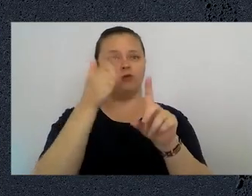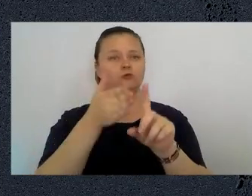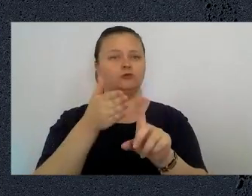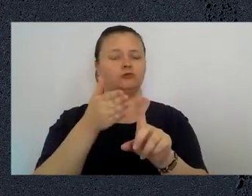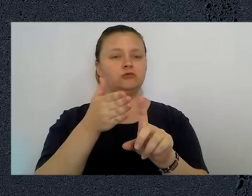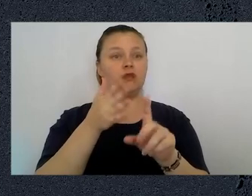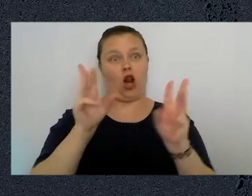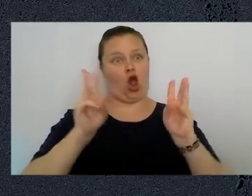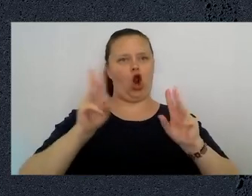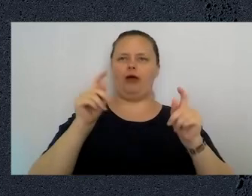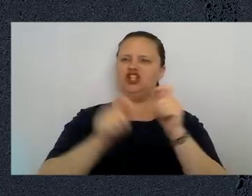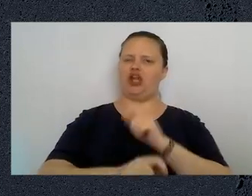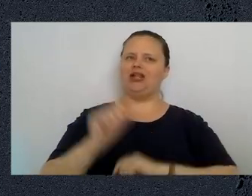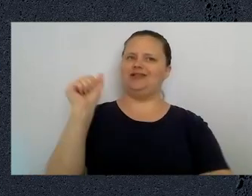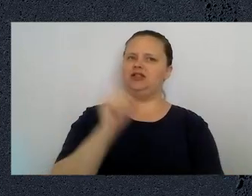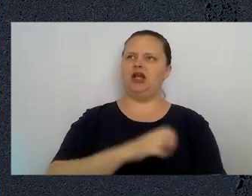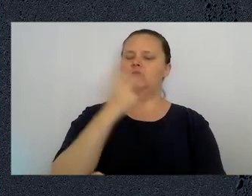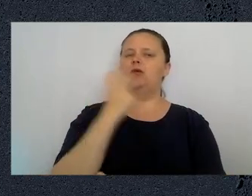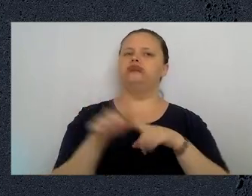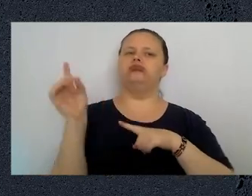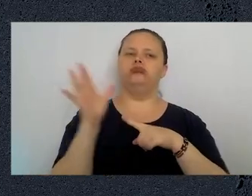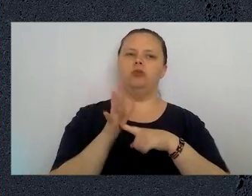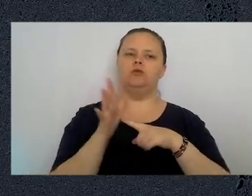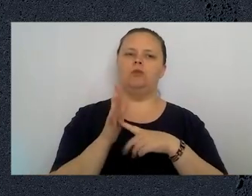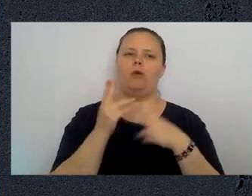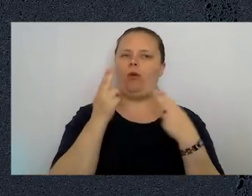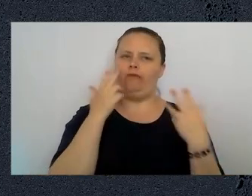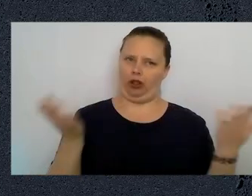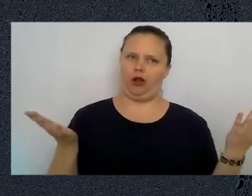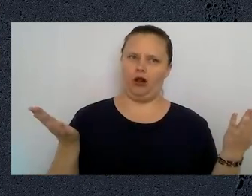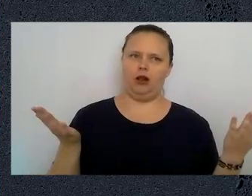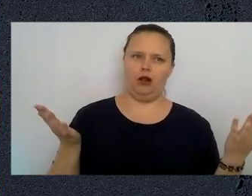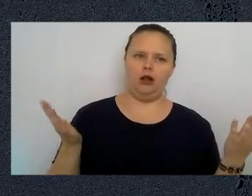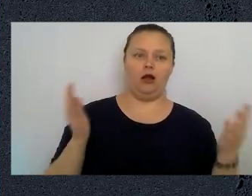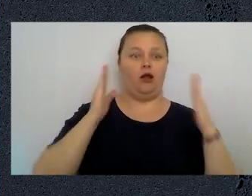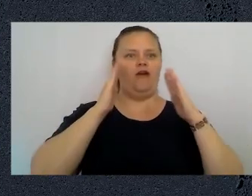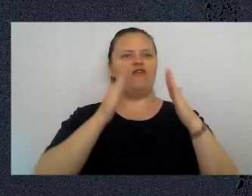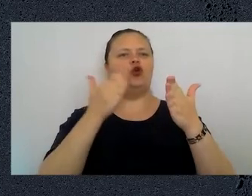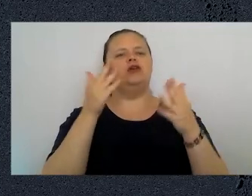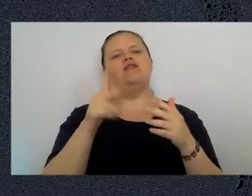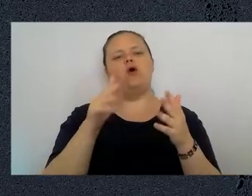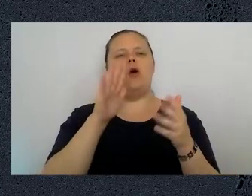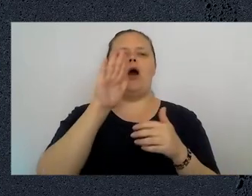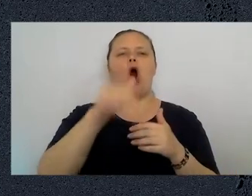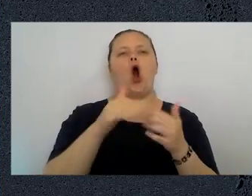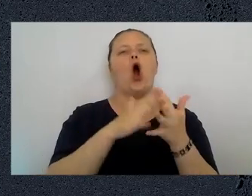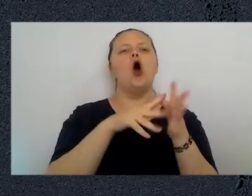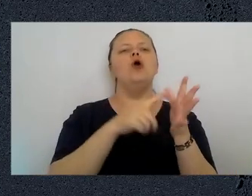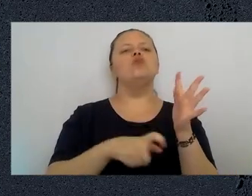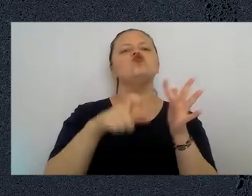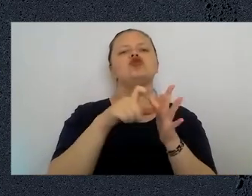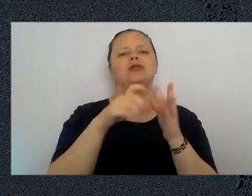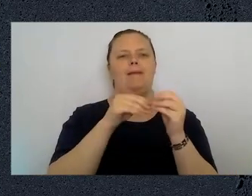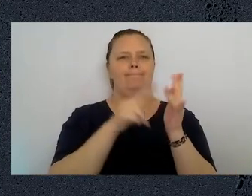change is by far the most urgent. And that's obviously a very big focus for Homeward Bound. But it's also the number one